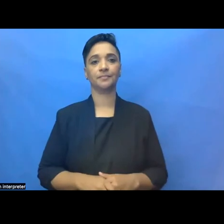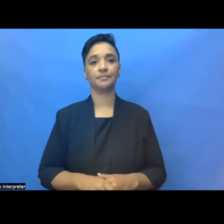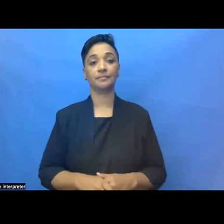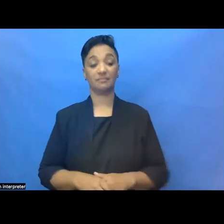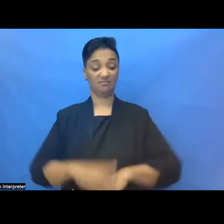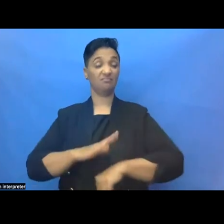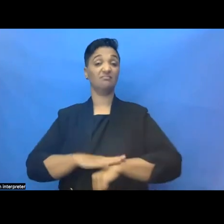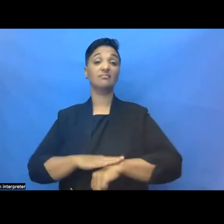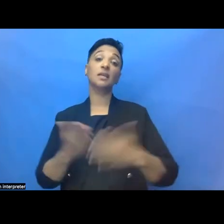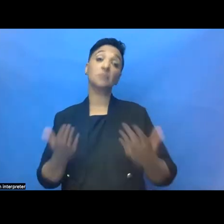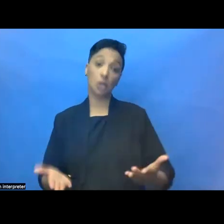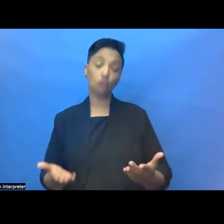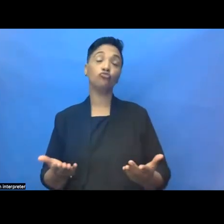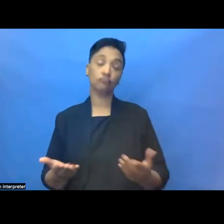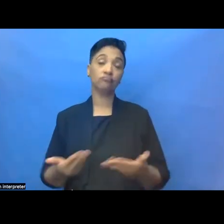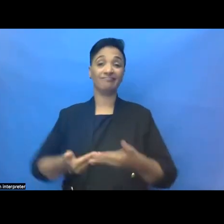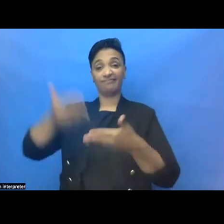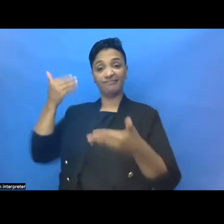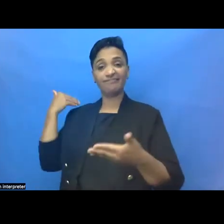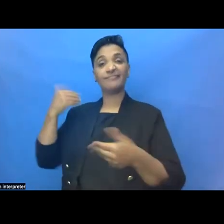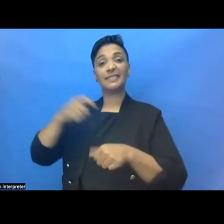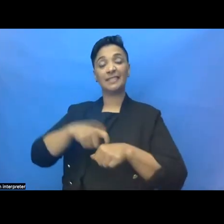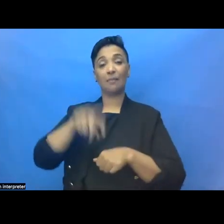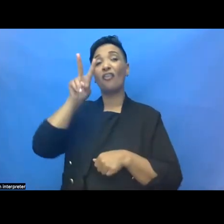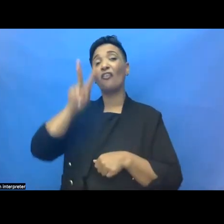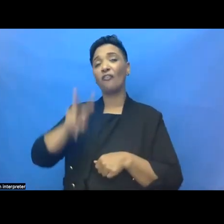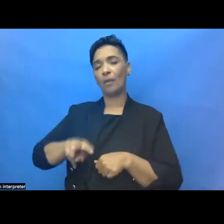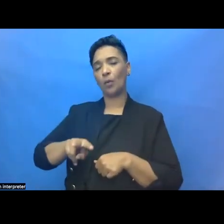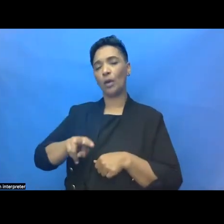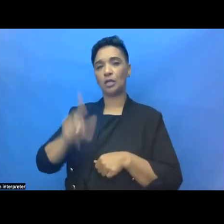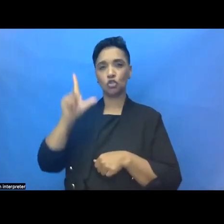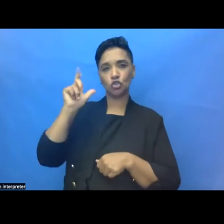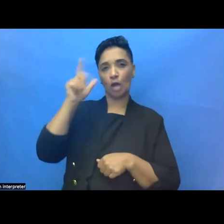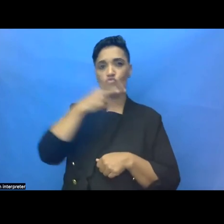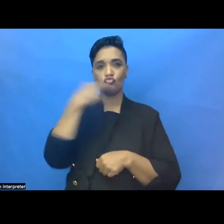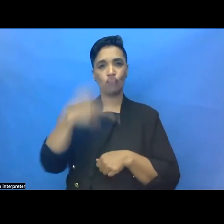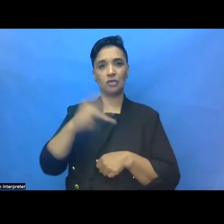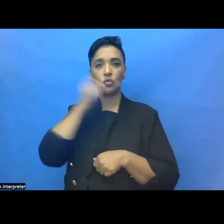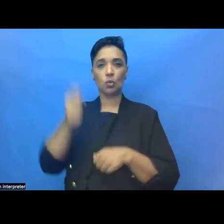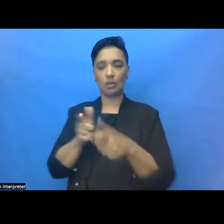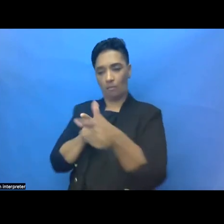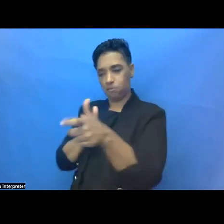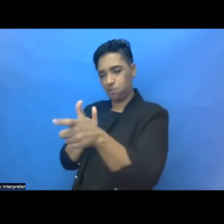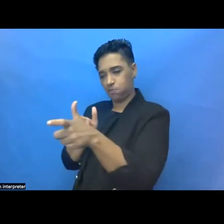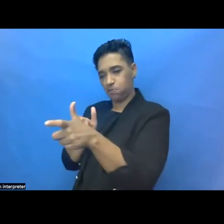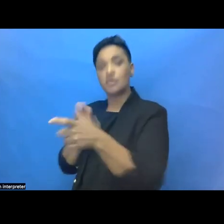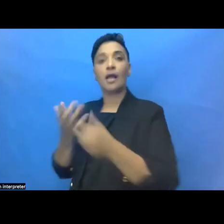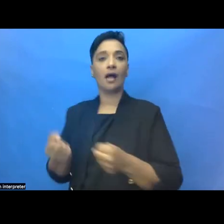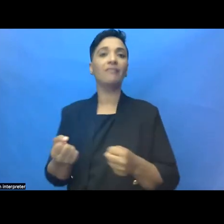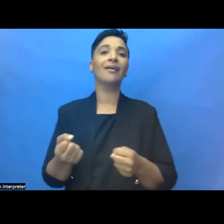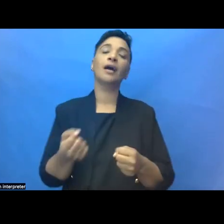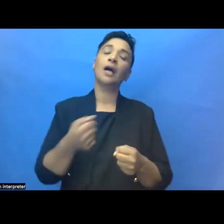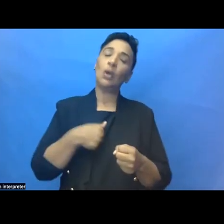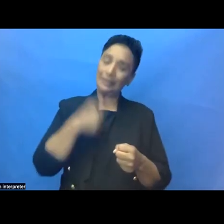and since the beginning of the war at the end of Feb, I will say that it's been well understood